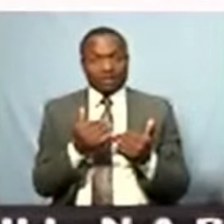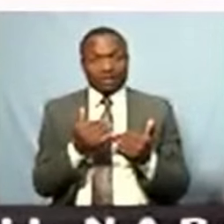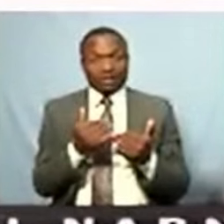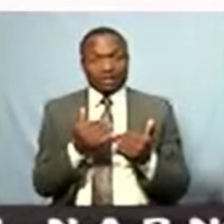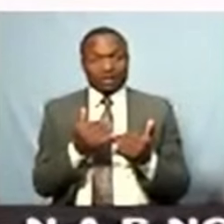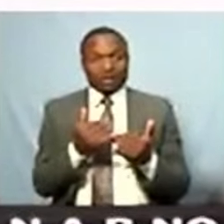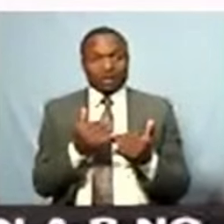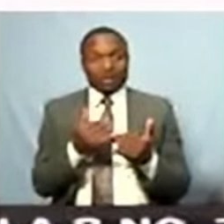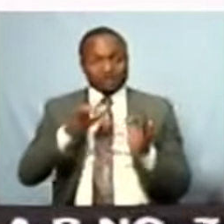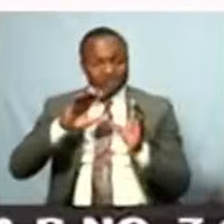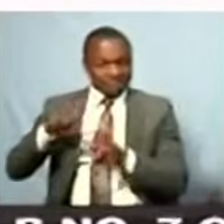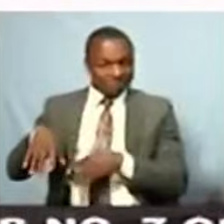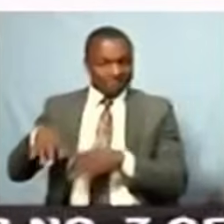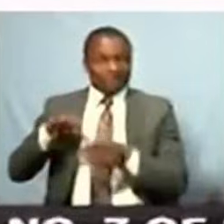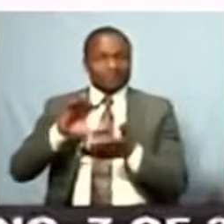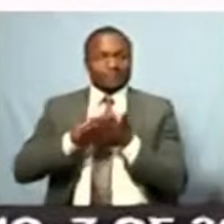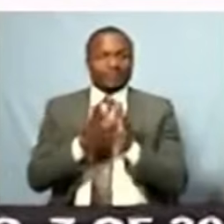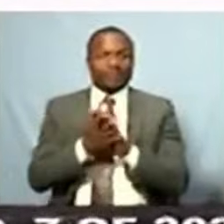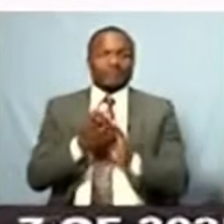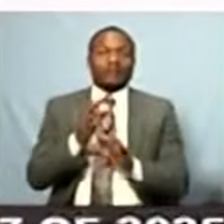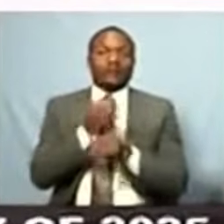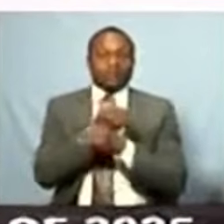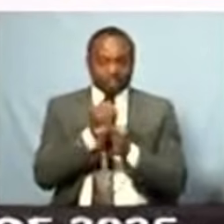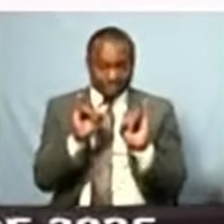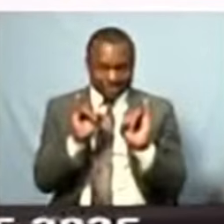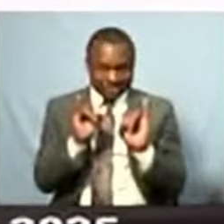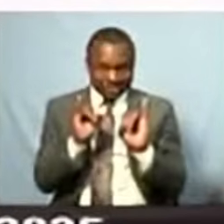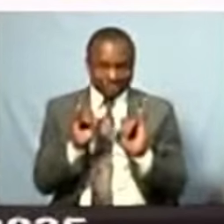become an independent.